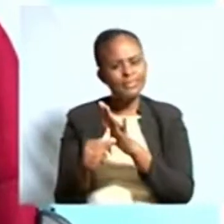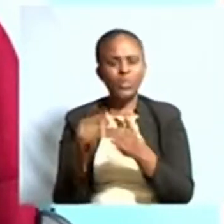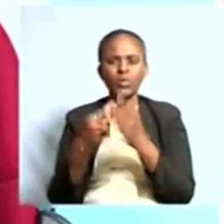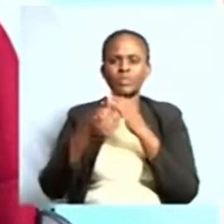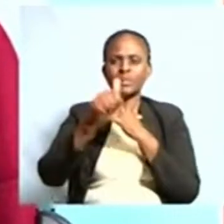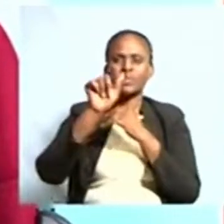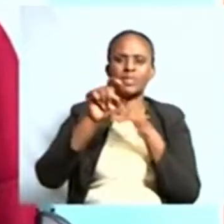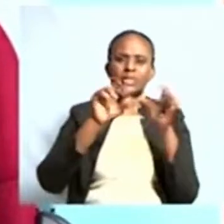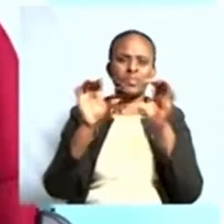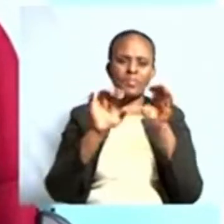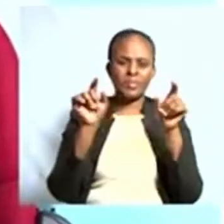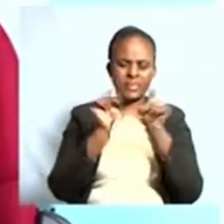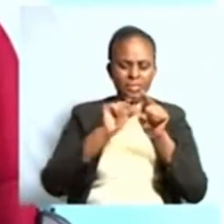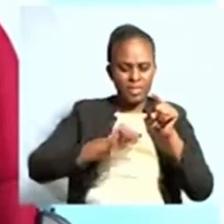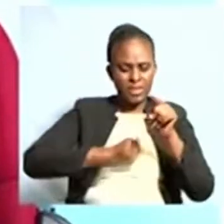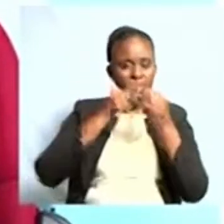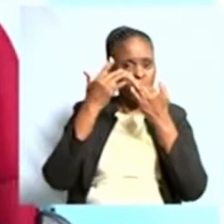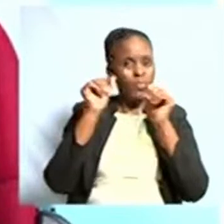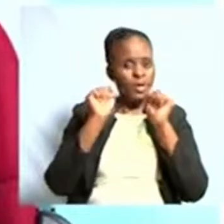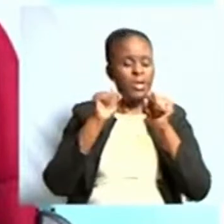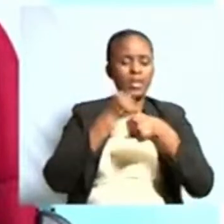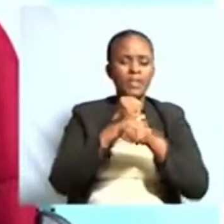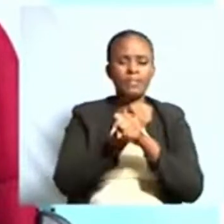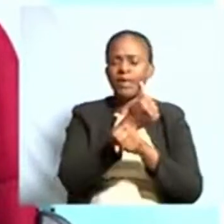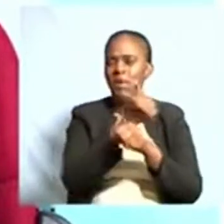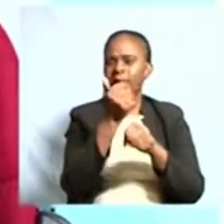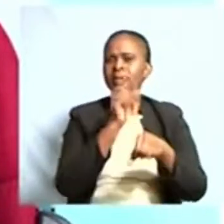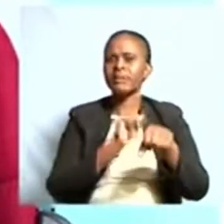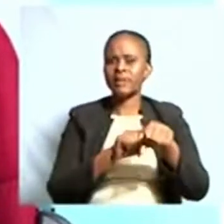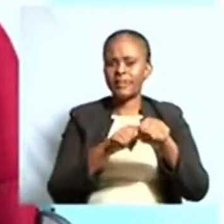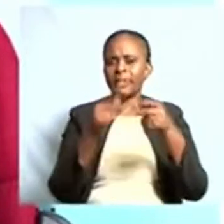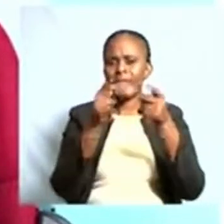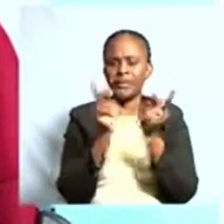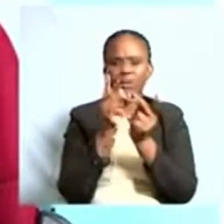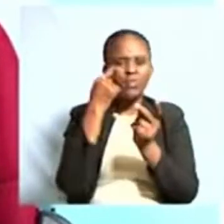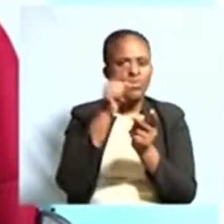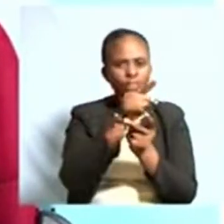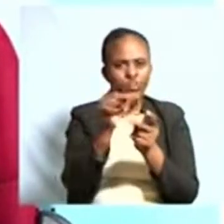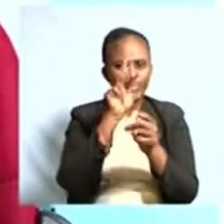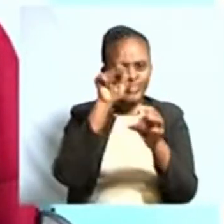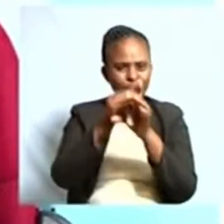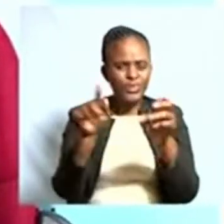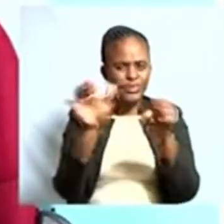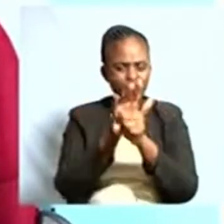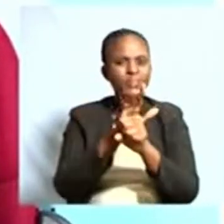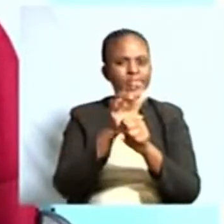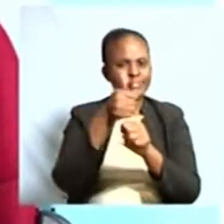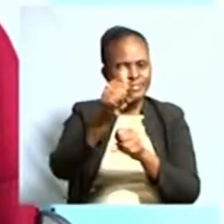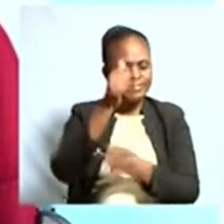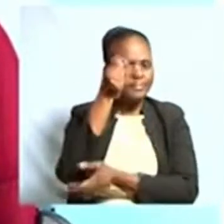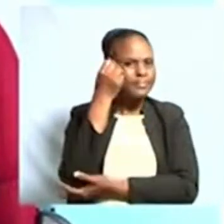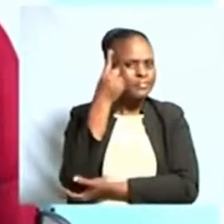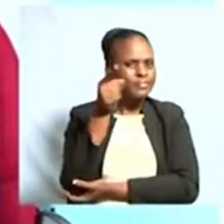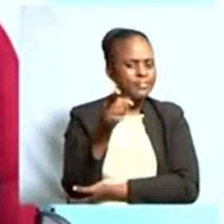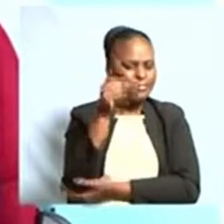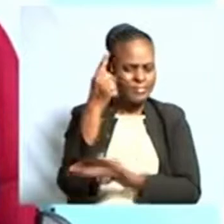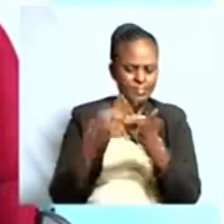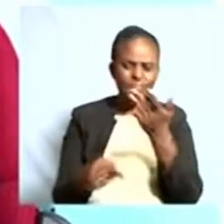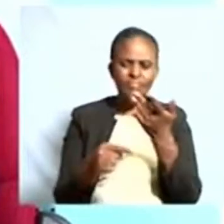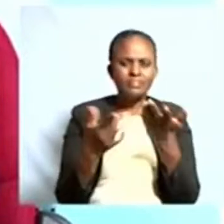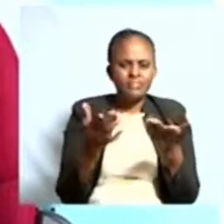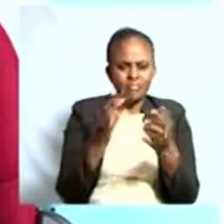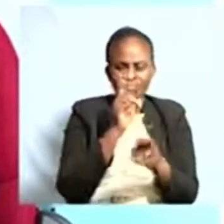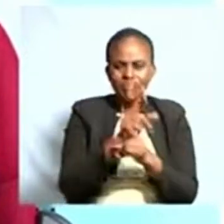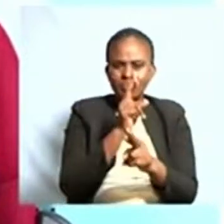need to do. And we do hope that we create another platform for you to participate so that you get to understand what infringement of